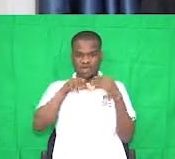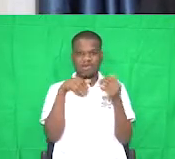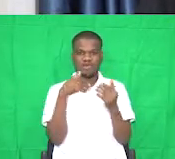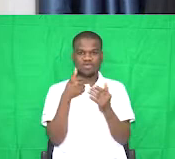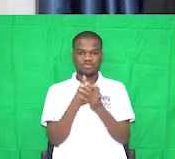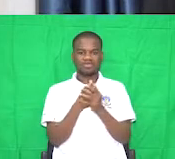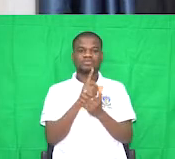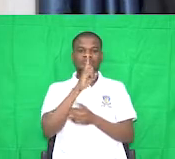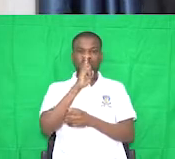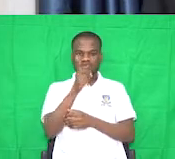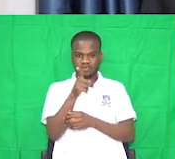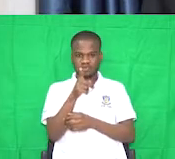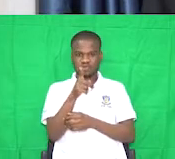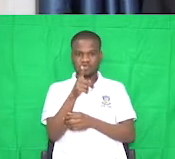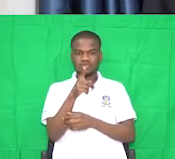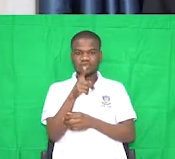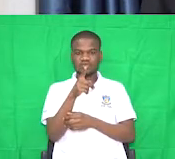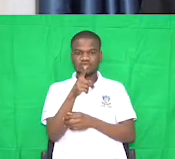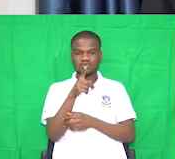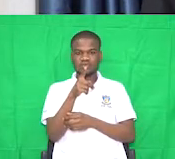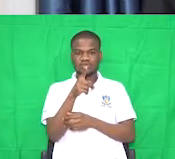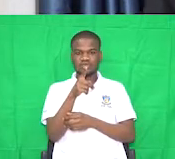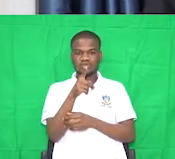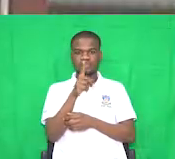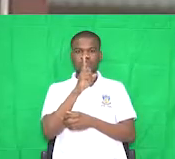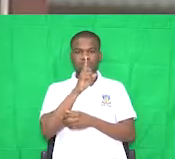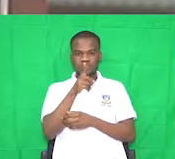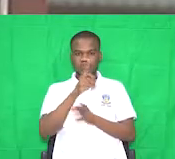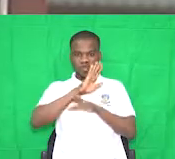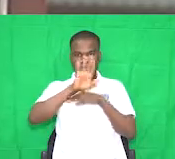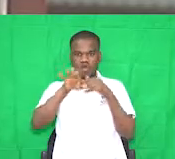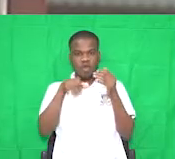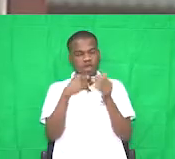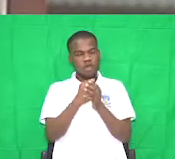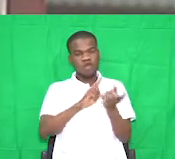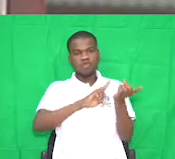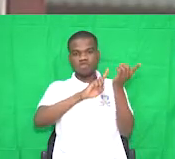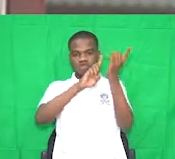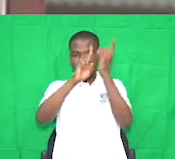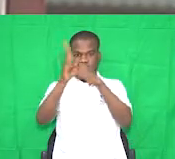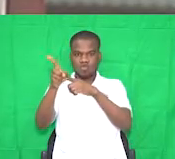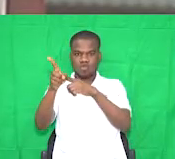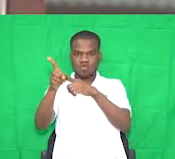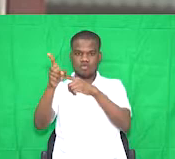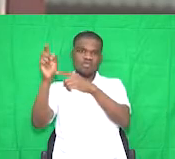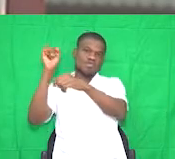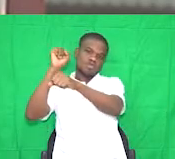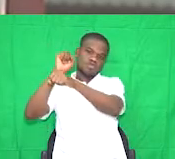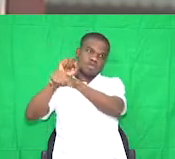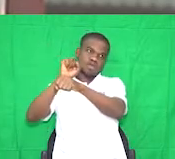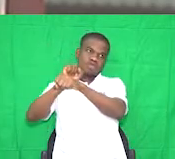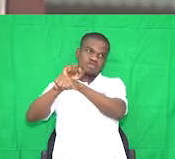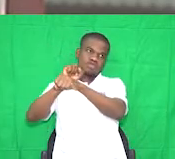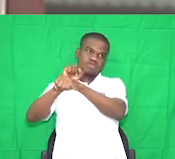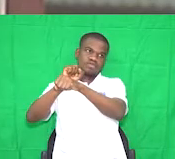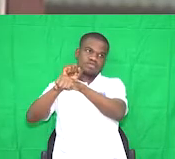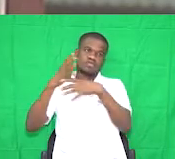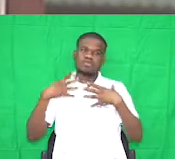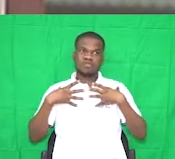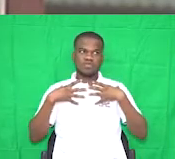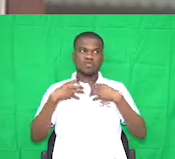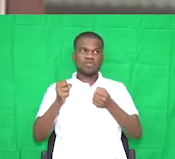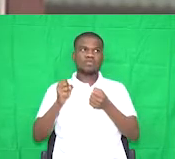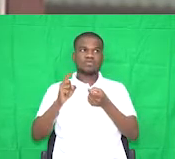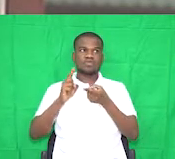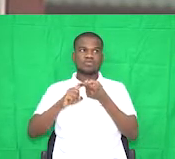of the institution that trained them, their very purpose is that this one will go to fulfill a purpose. They will go